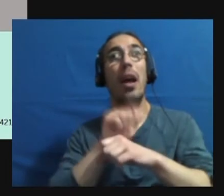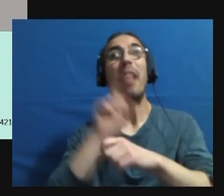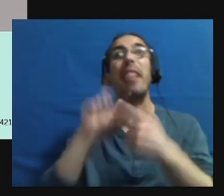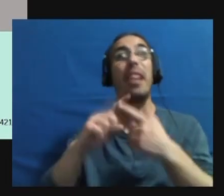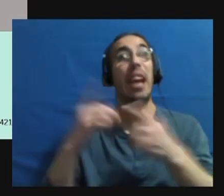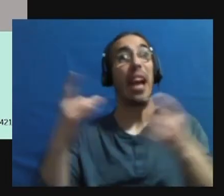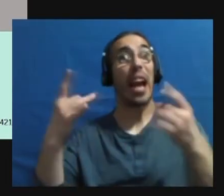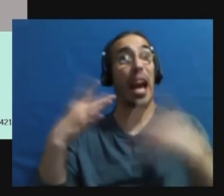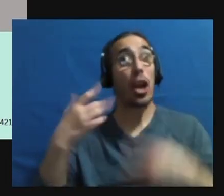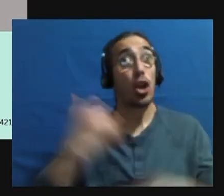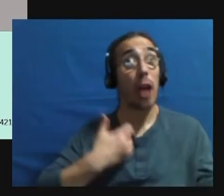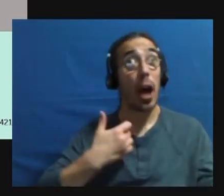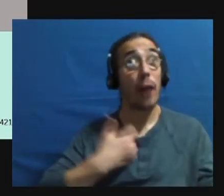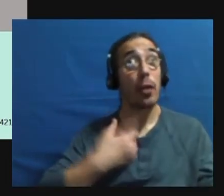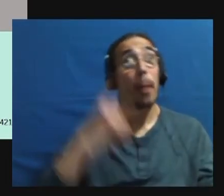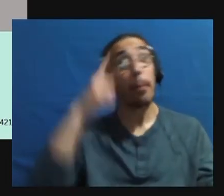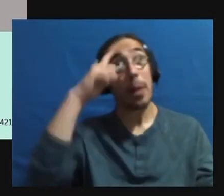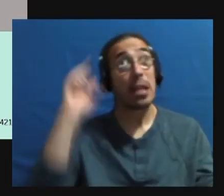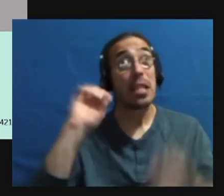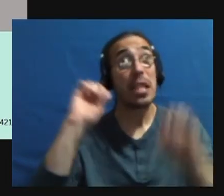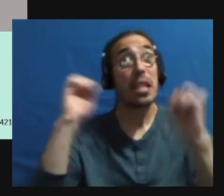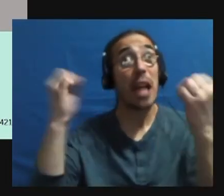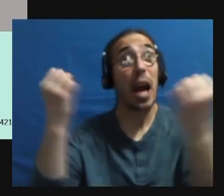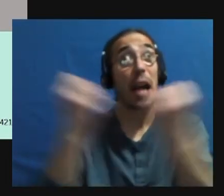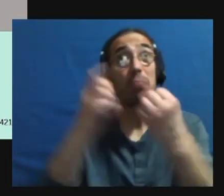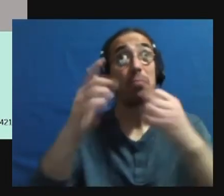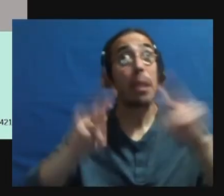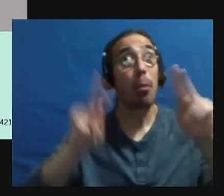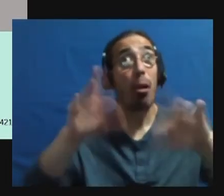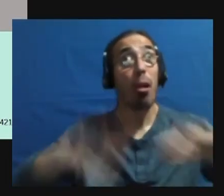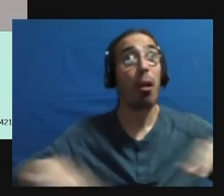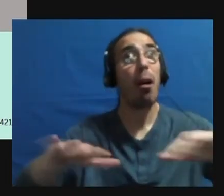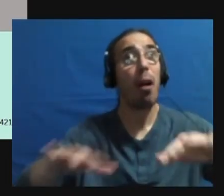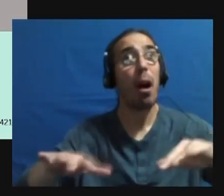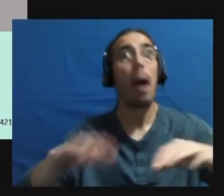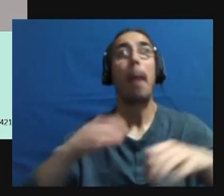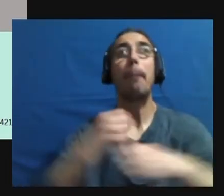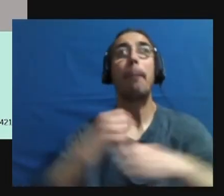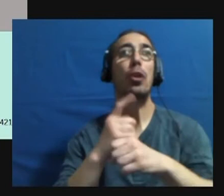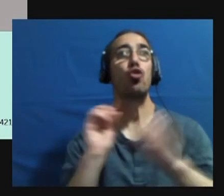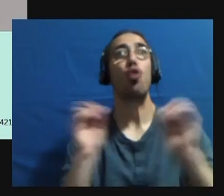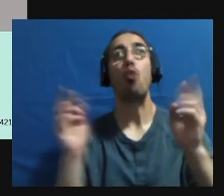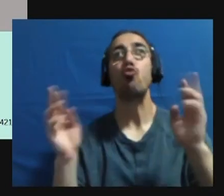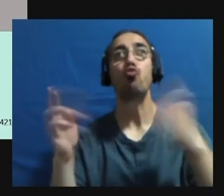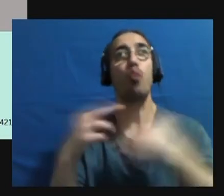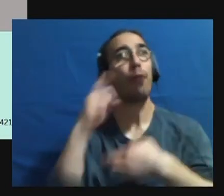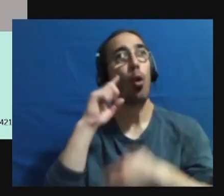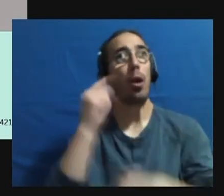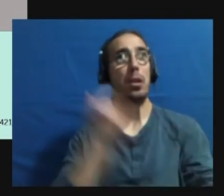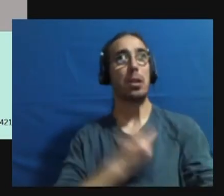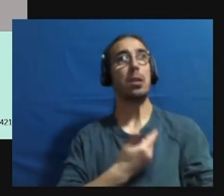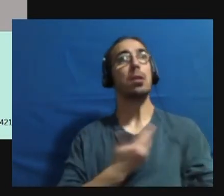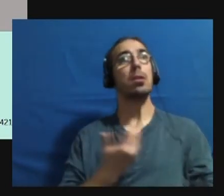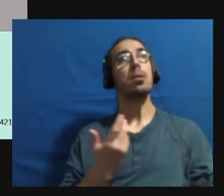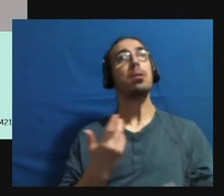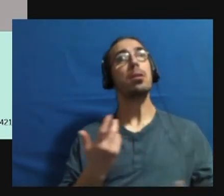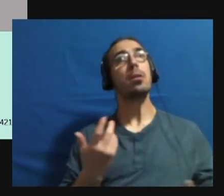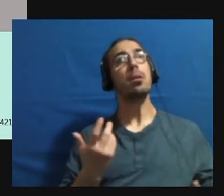because society makes no room for us. There's nothing that we can do